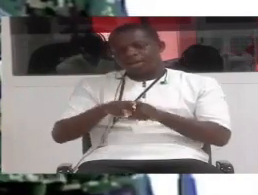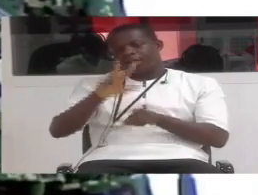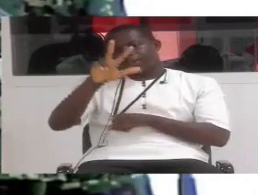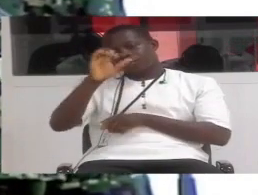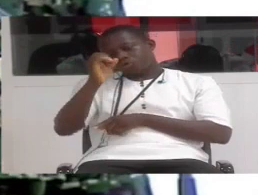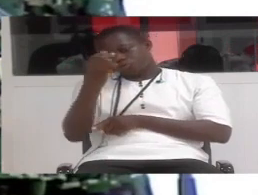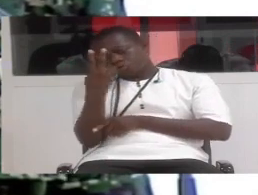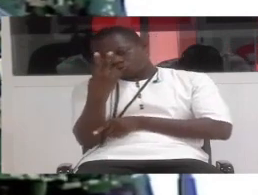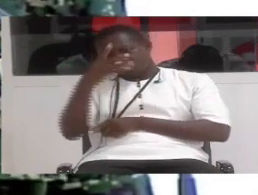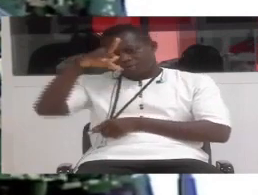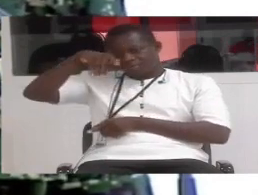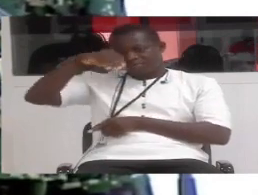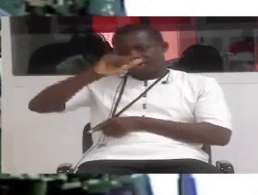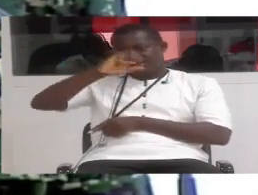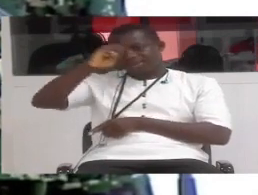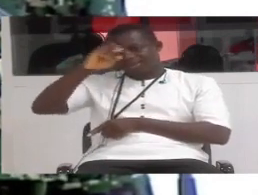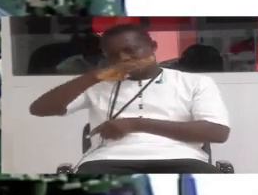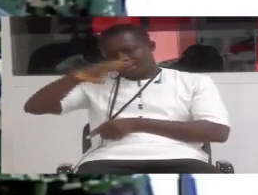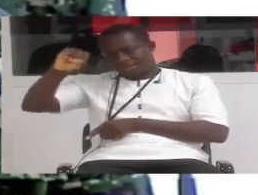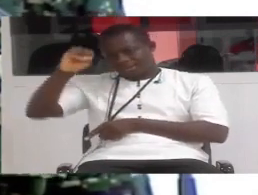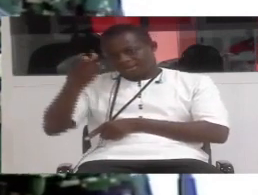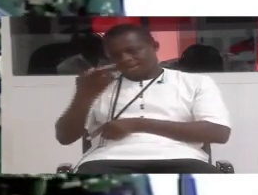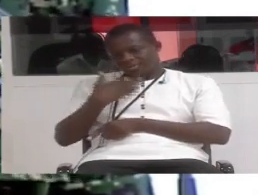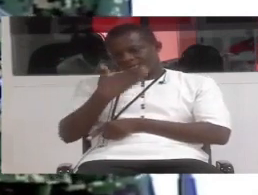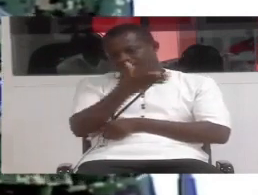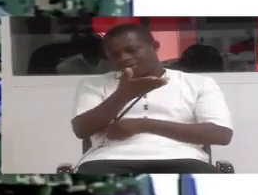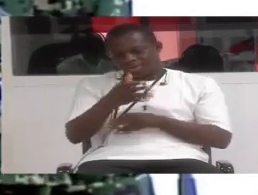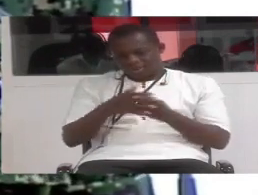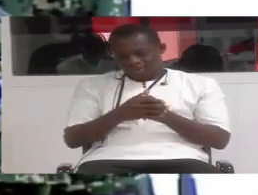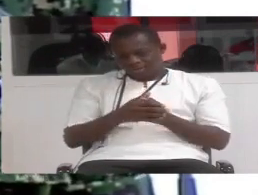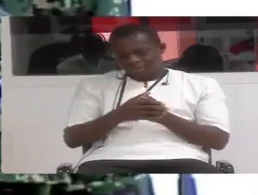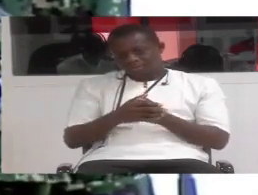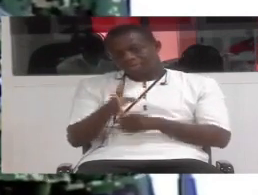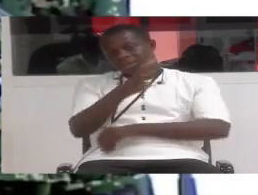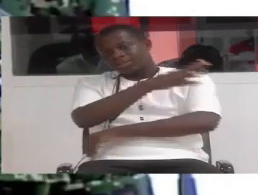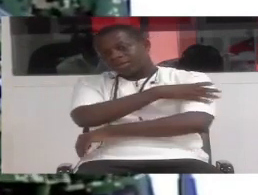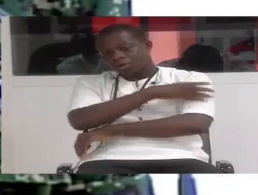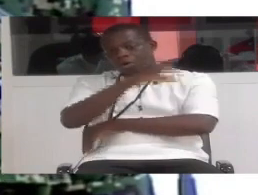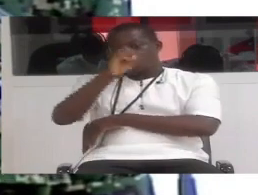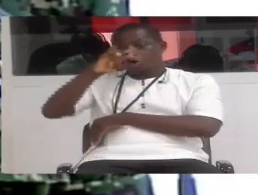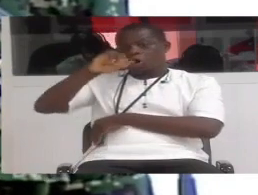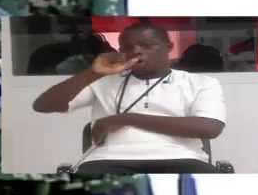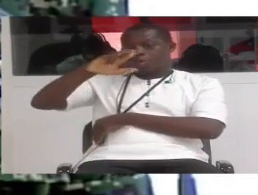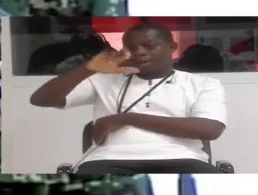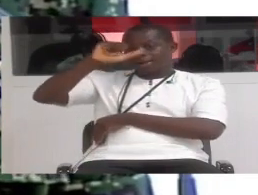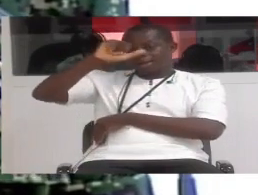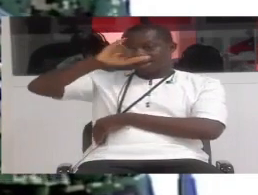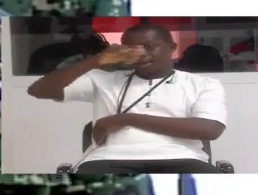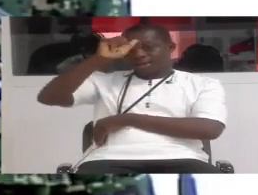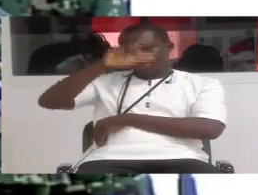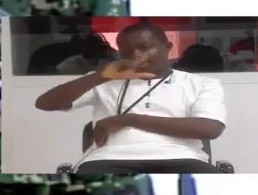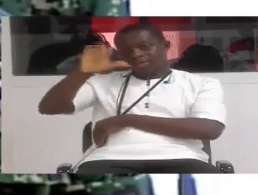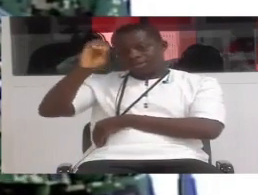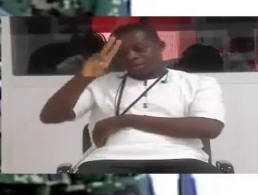fa. 002 Passane was there. Staff Sergeant Omar E Jallow man mi tok mu ngi fa. Staff